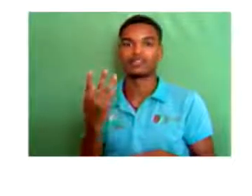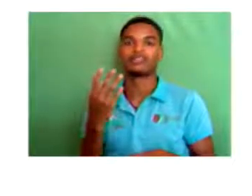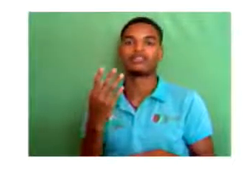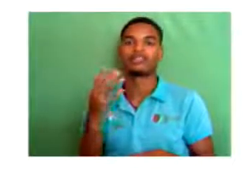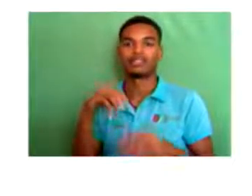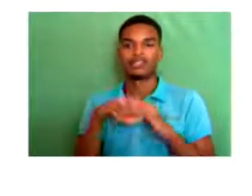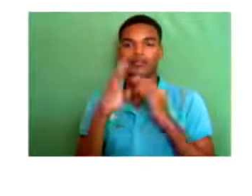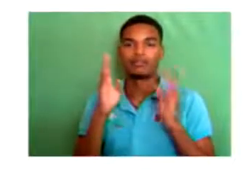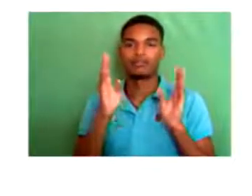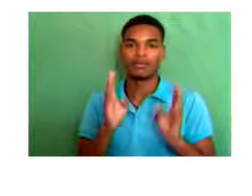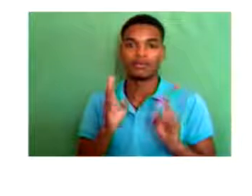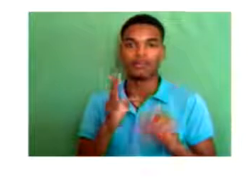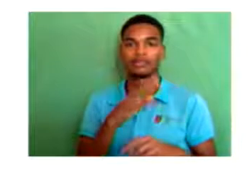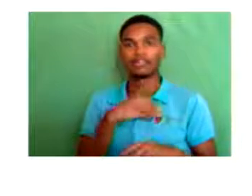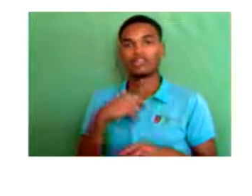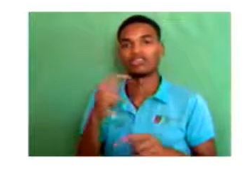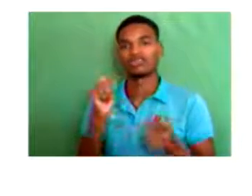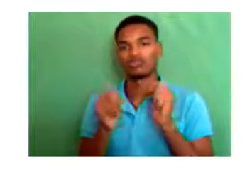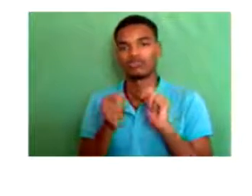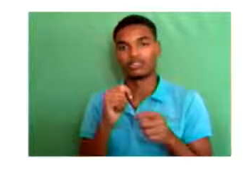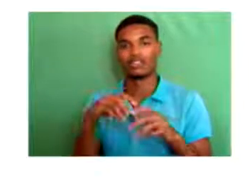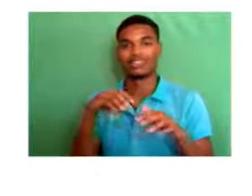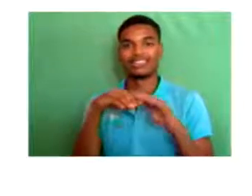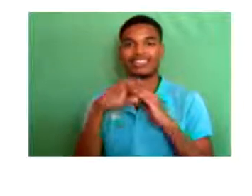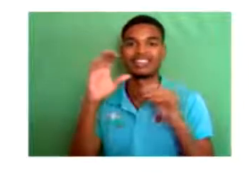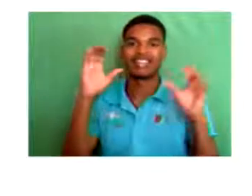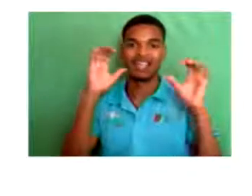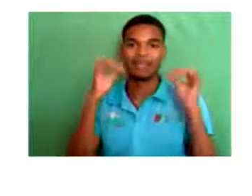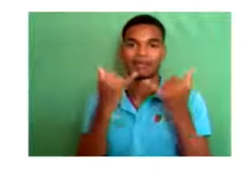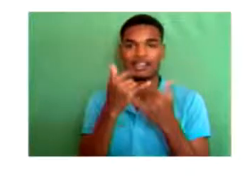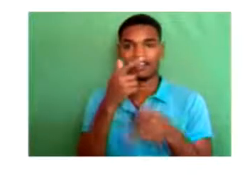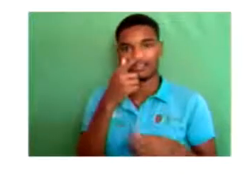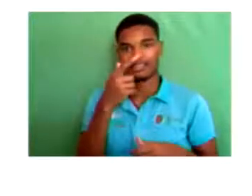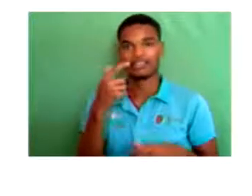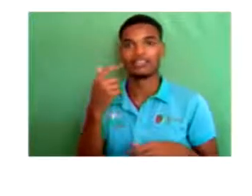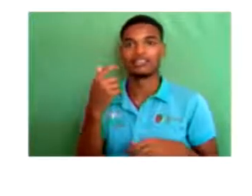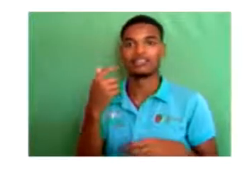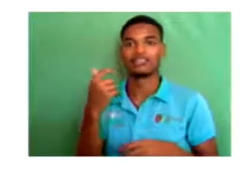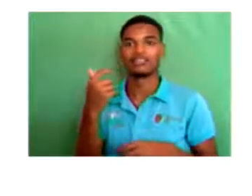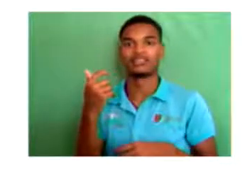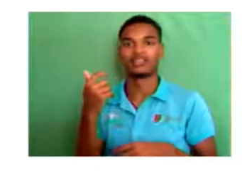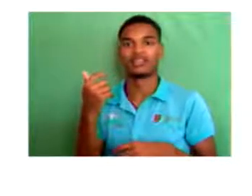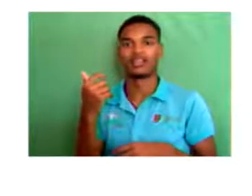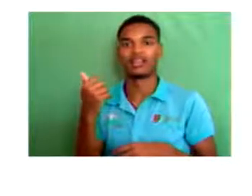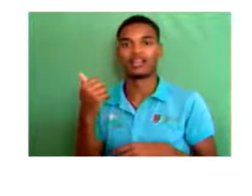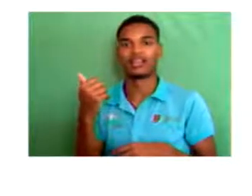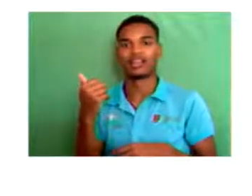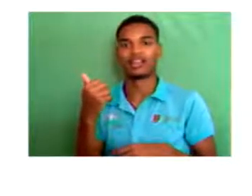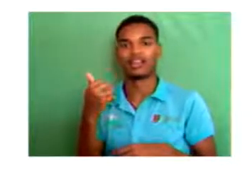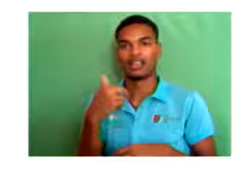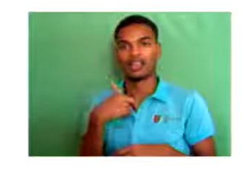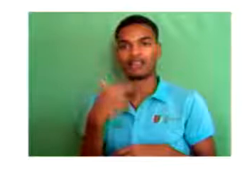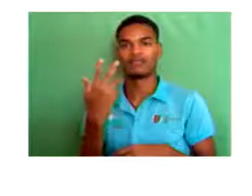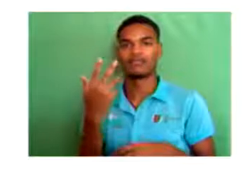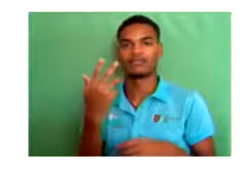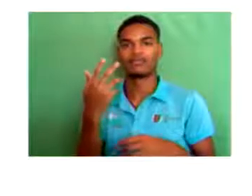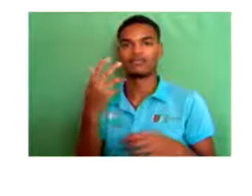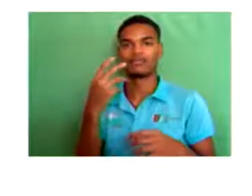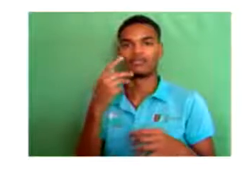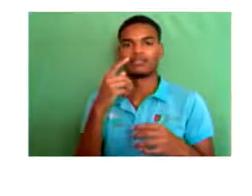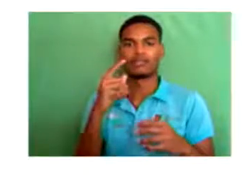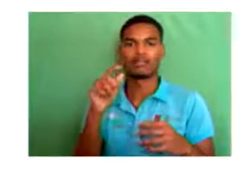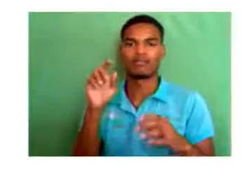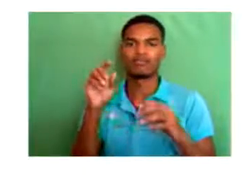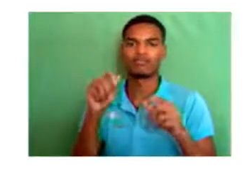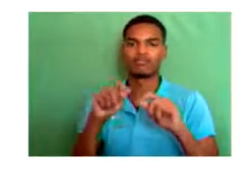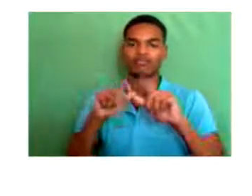Trinidad. In the Cayman Islands, the BVI, they put together an end-to-end broadcast alerting solution